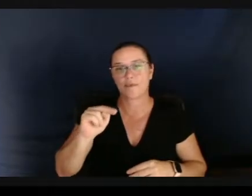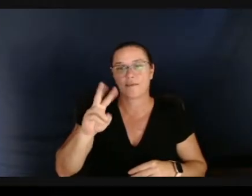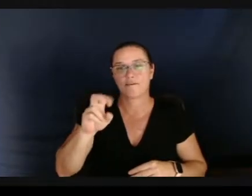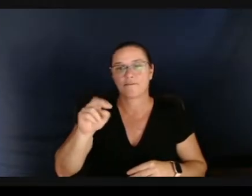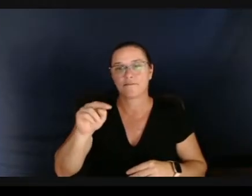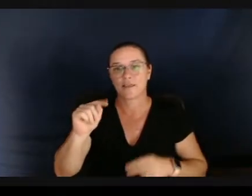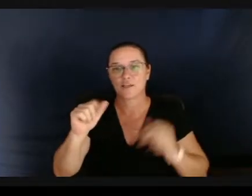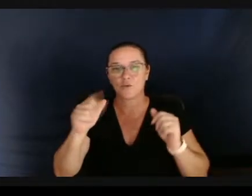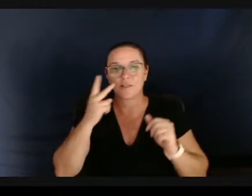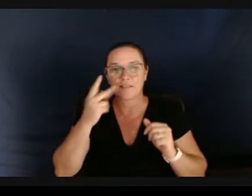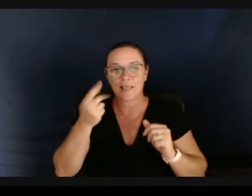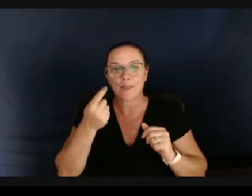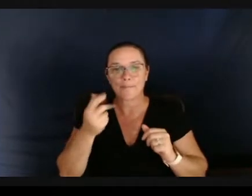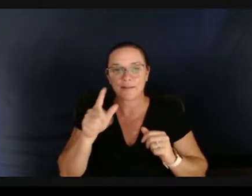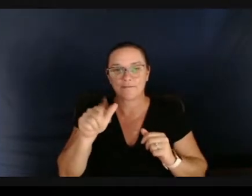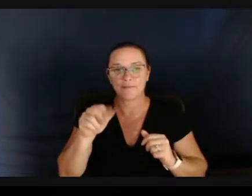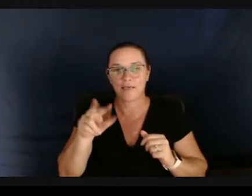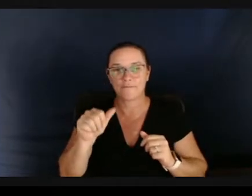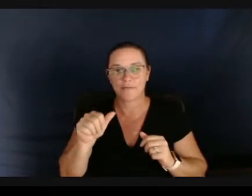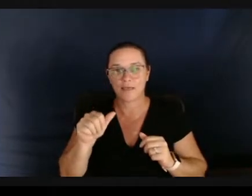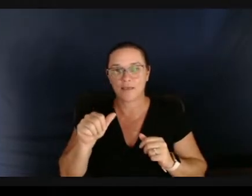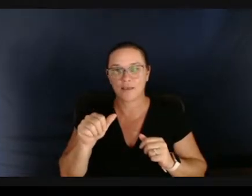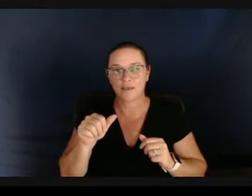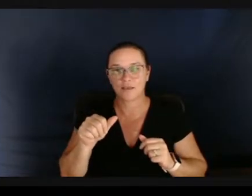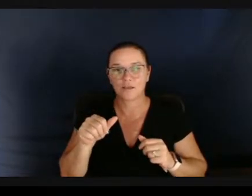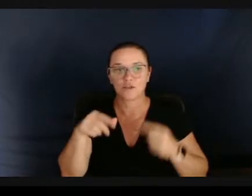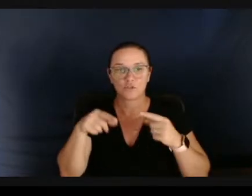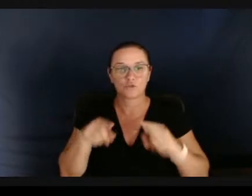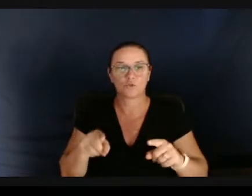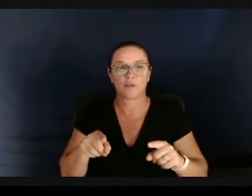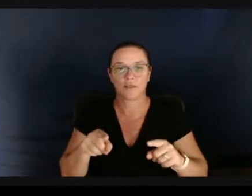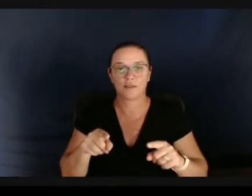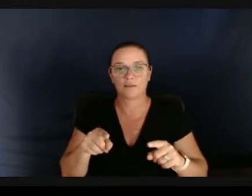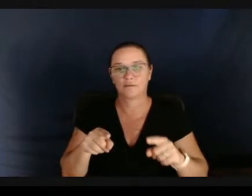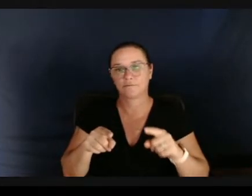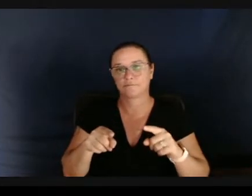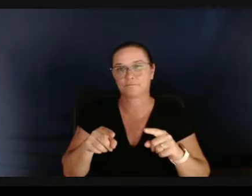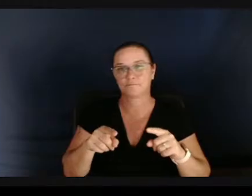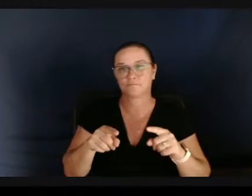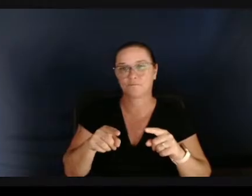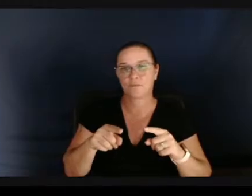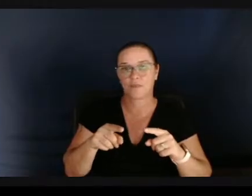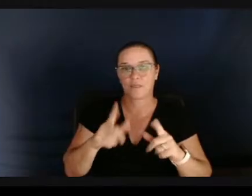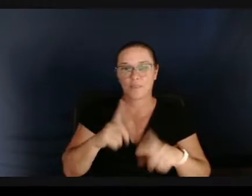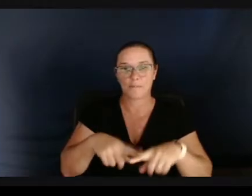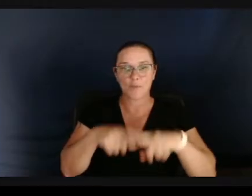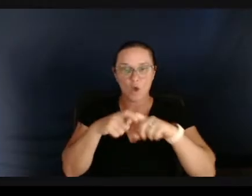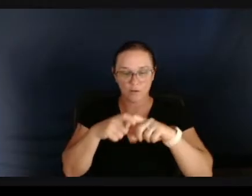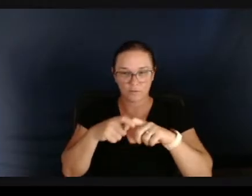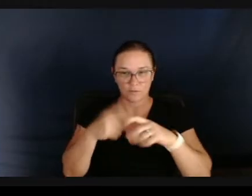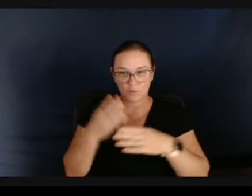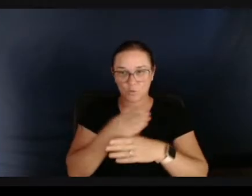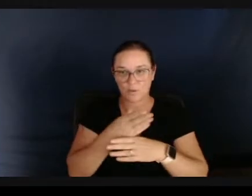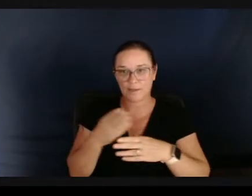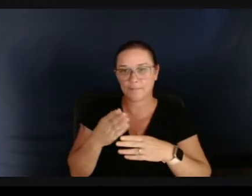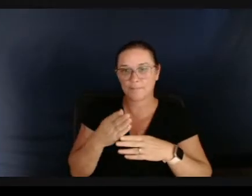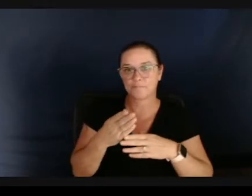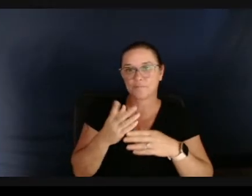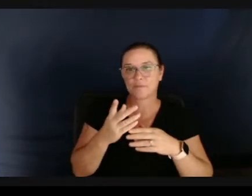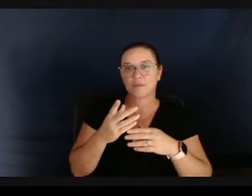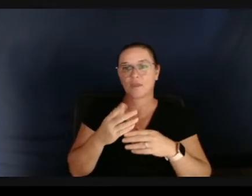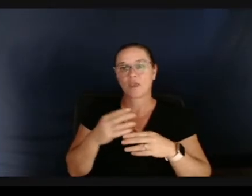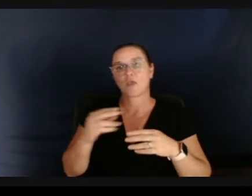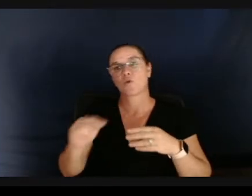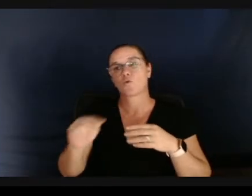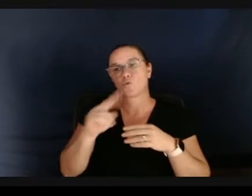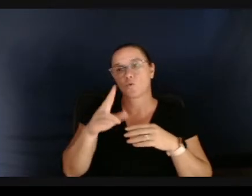through the fume, even during this time between the episodes. Then north vent's covered in